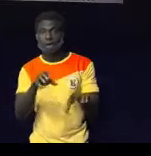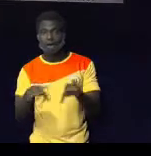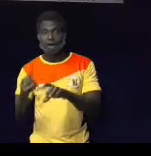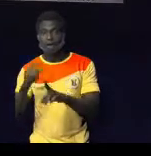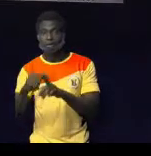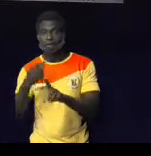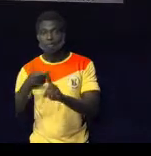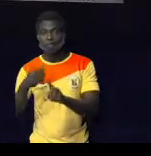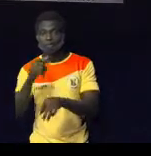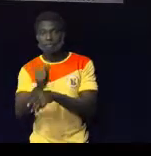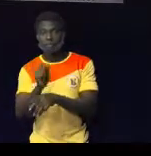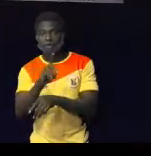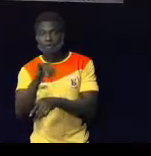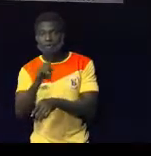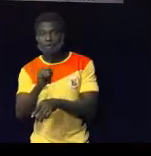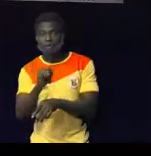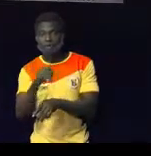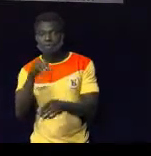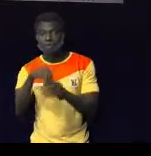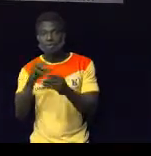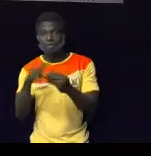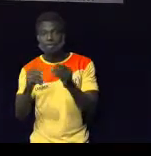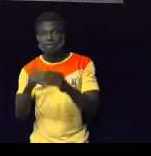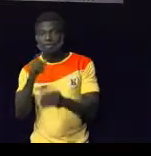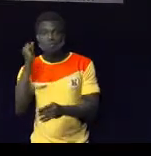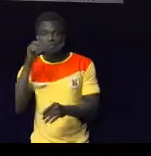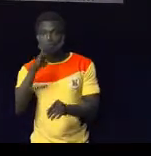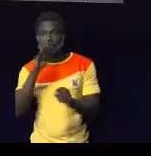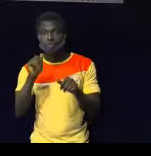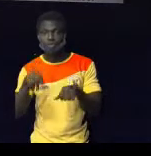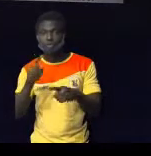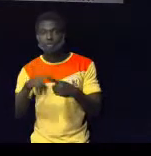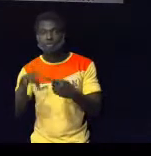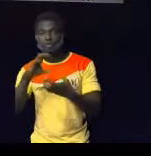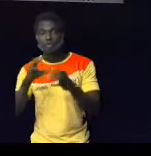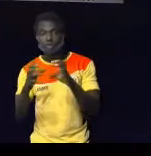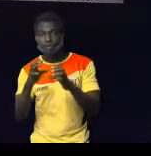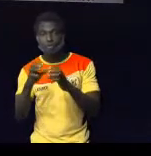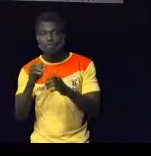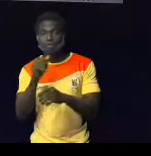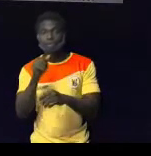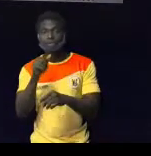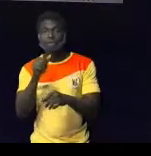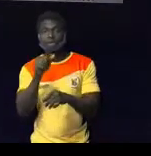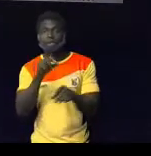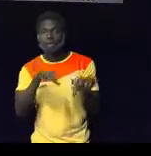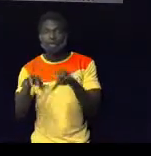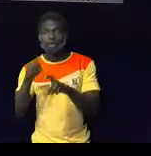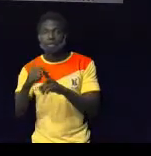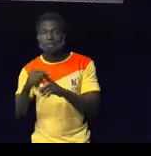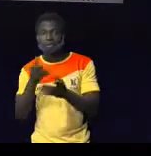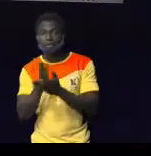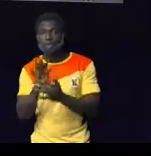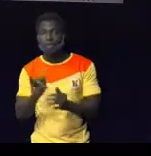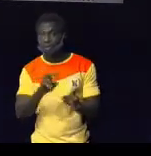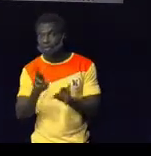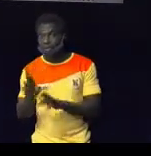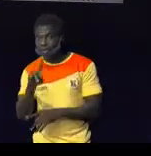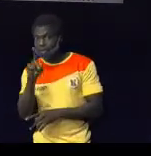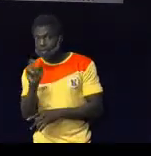in sentences. Not only that, you should be able to compare adverbs correctly. Are we